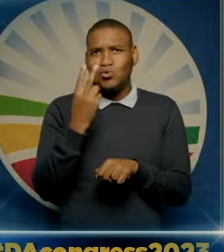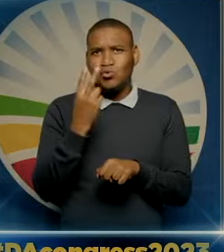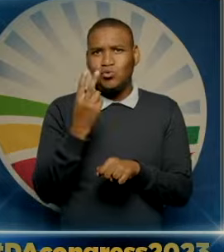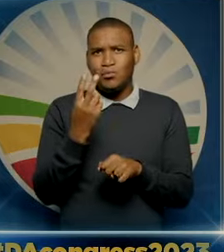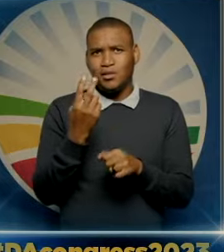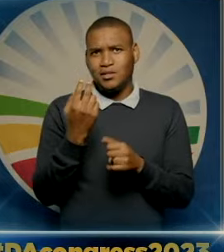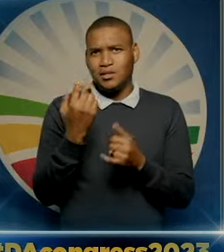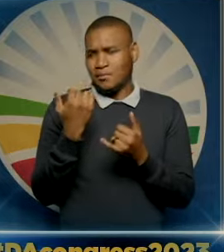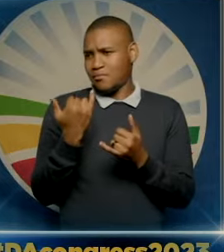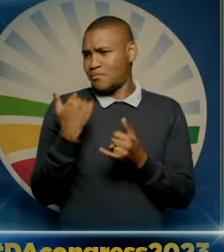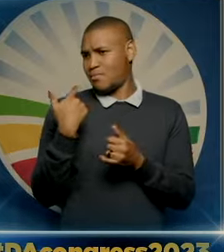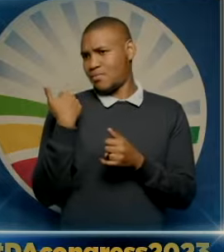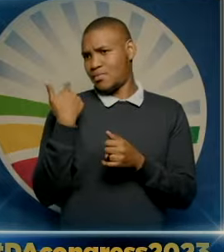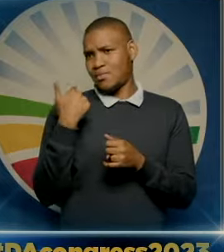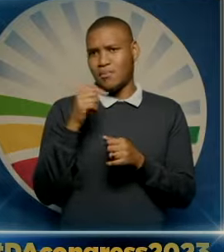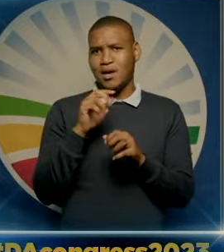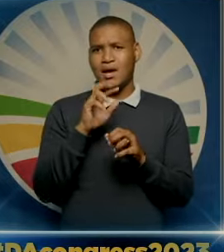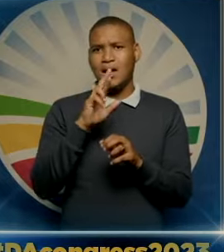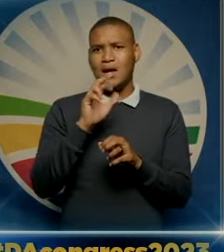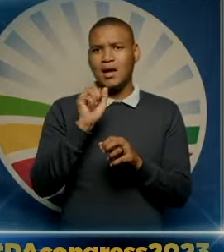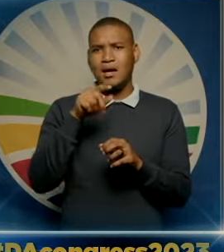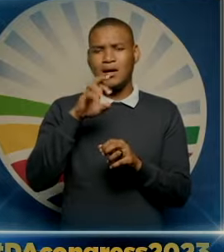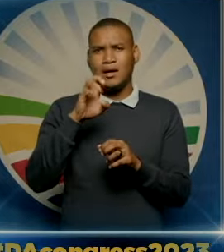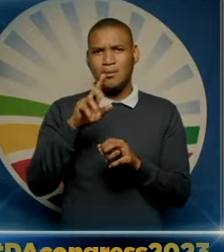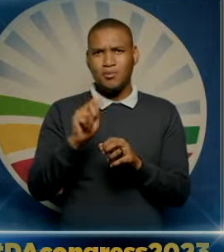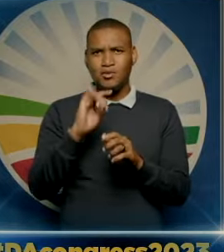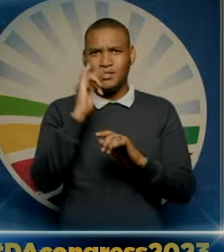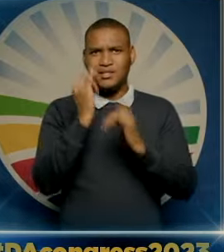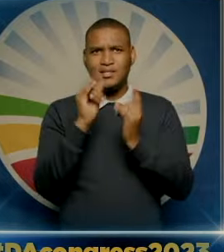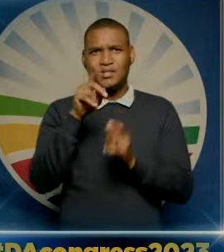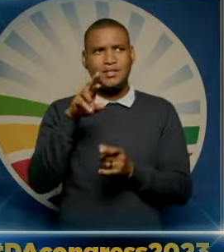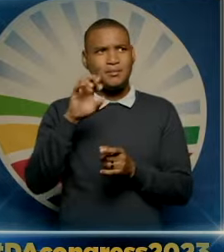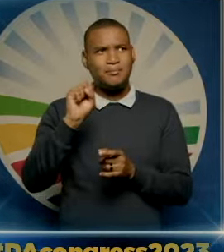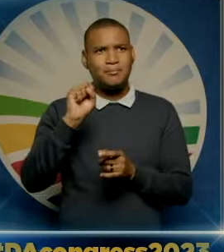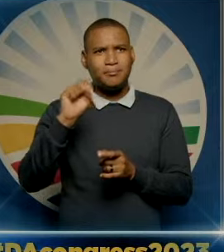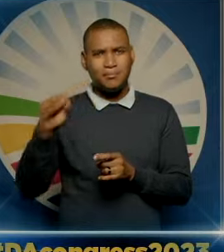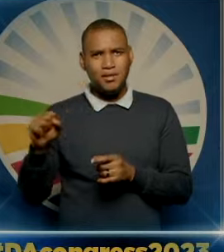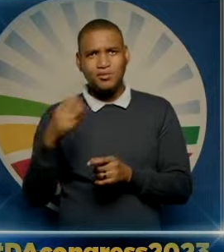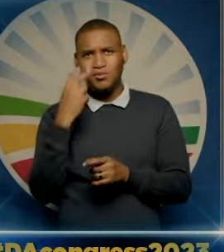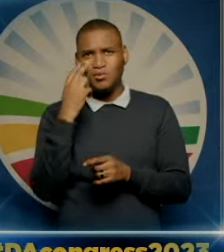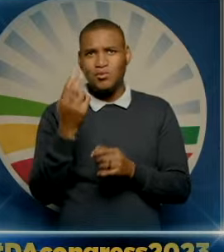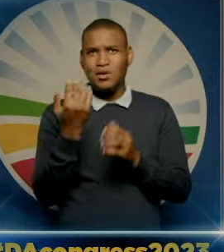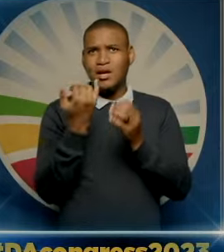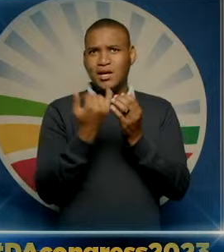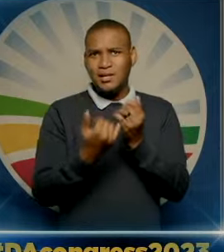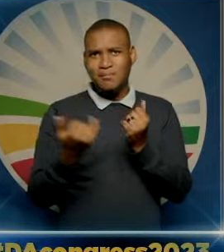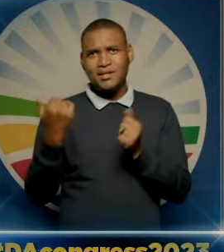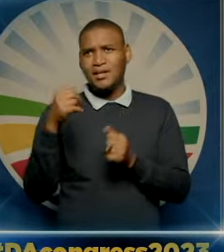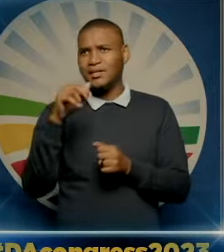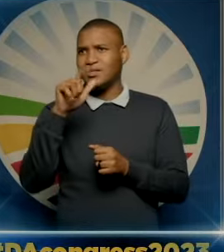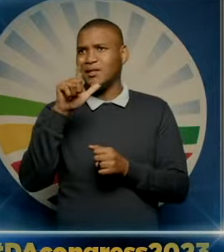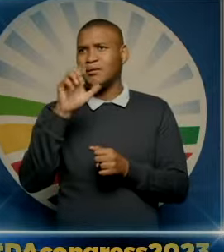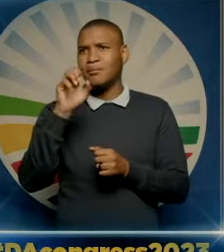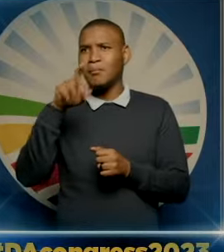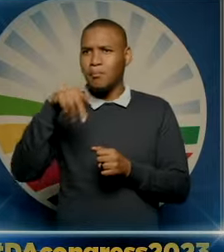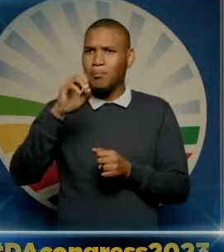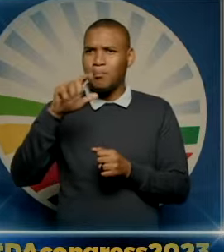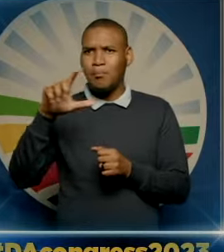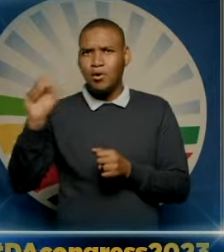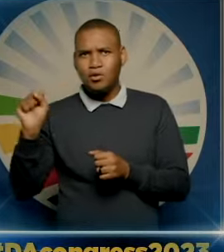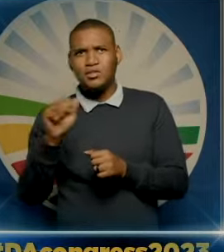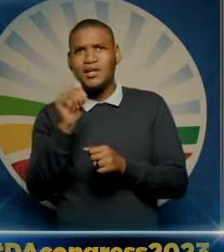polls published by Rapport and City Press recently, and we can look at independent opinion polls. We can look at the